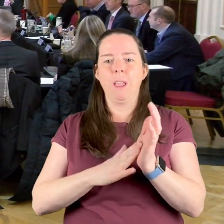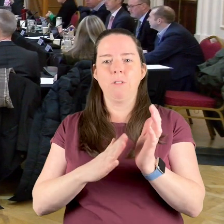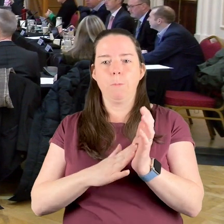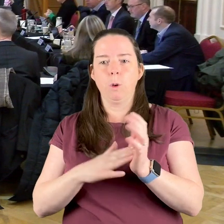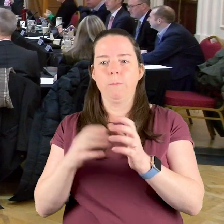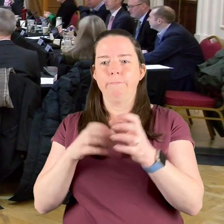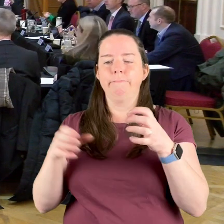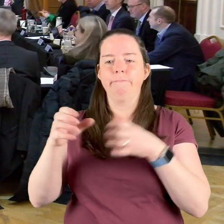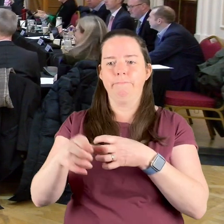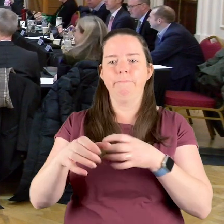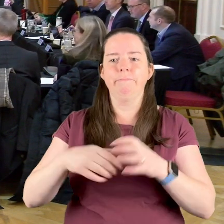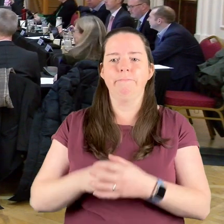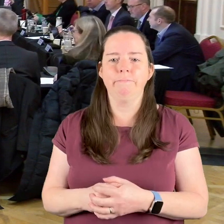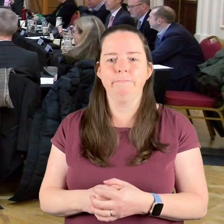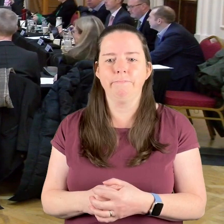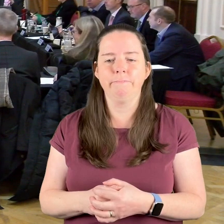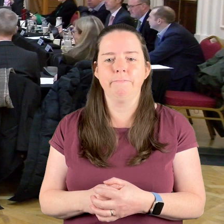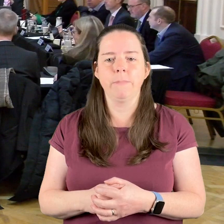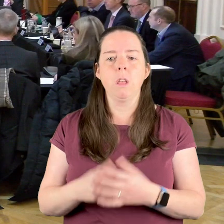Merribeau.